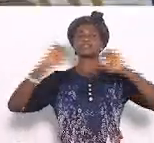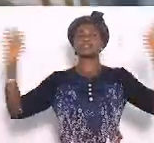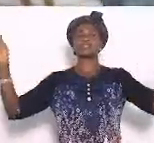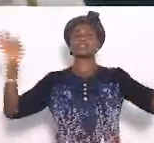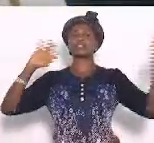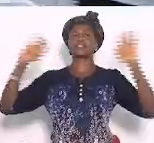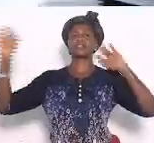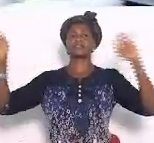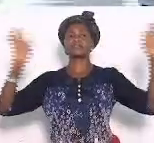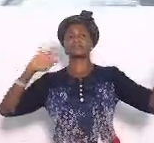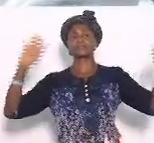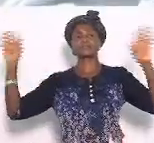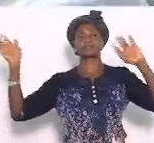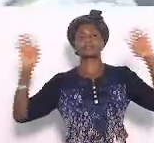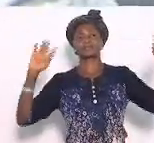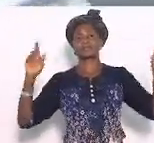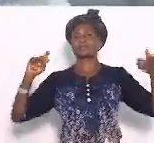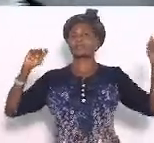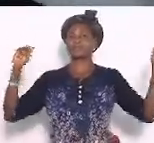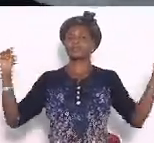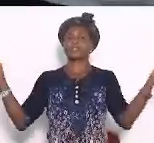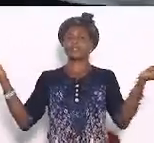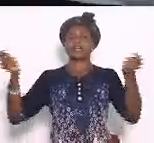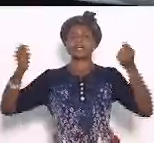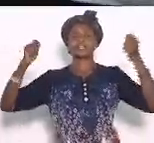heluu alleluya